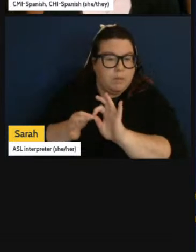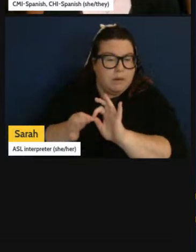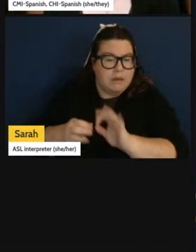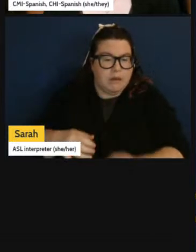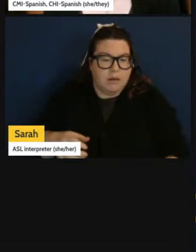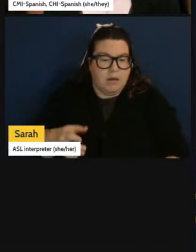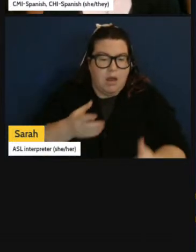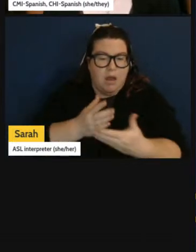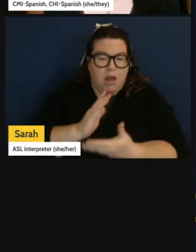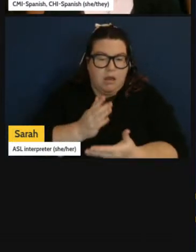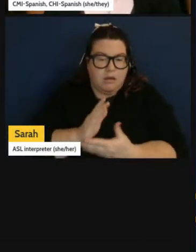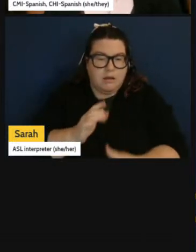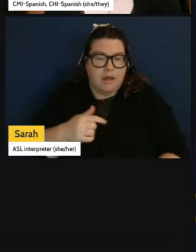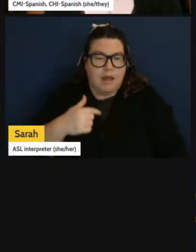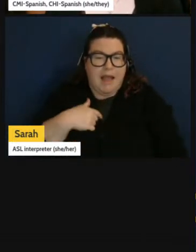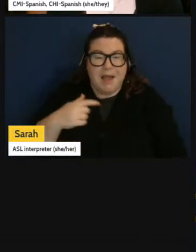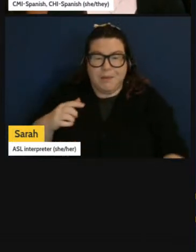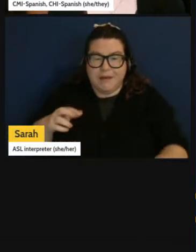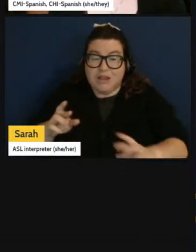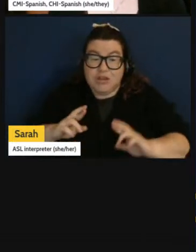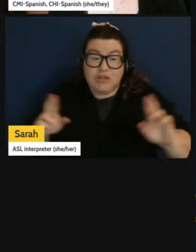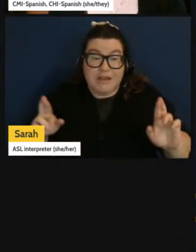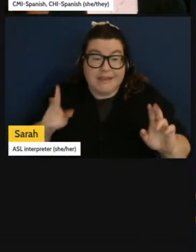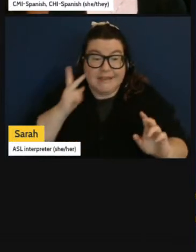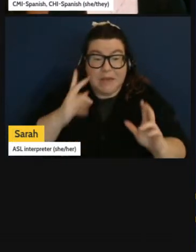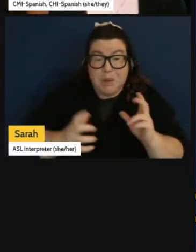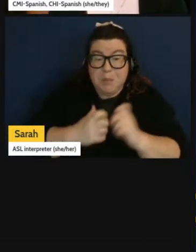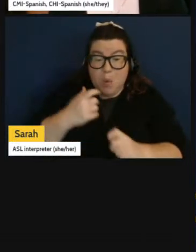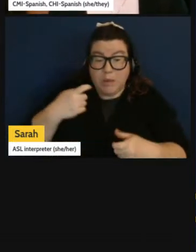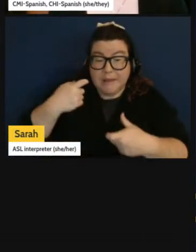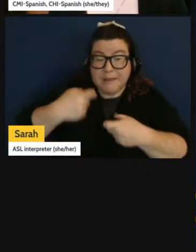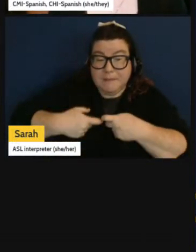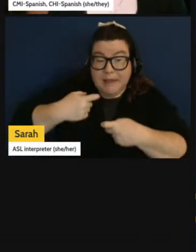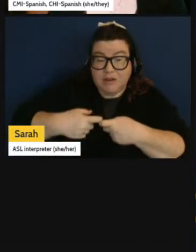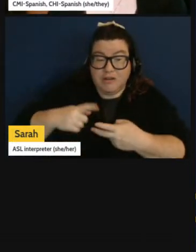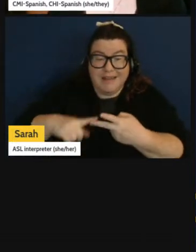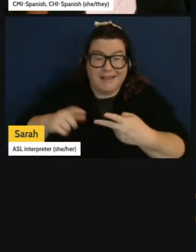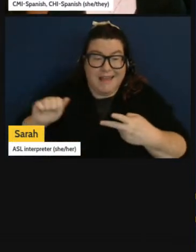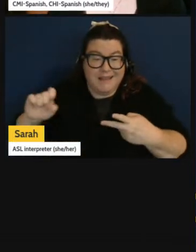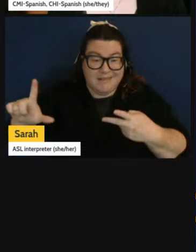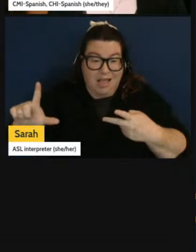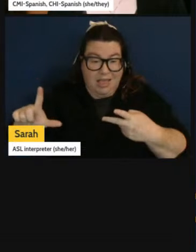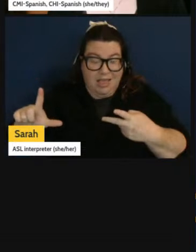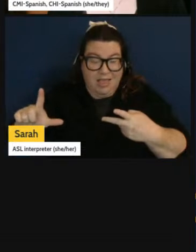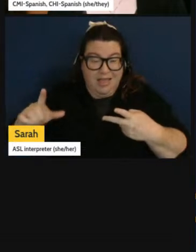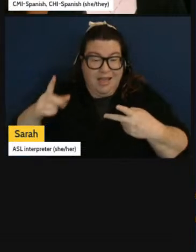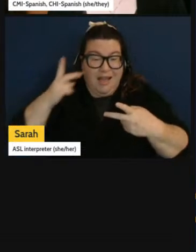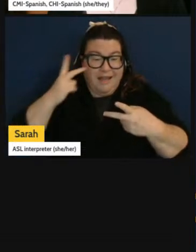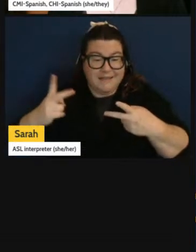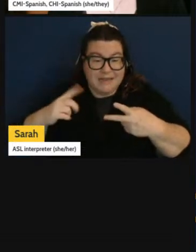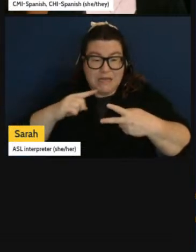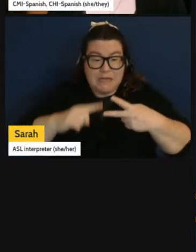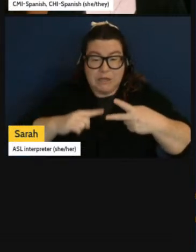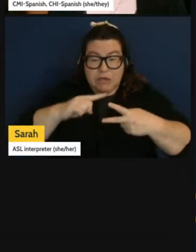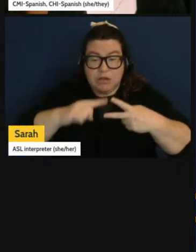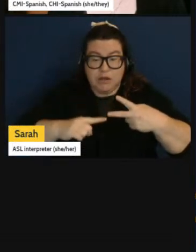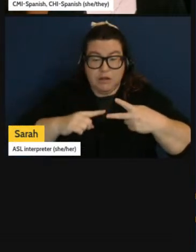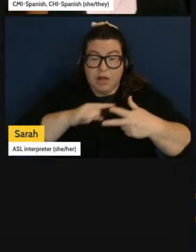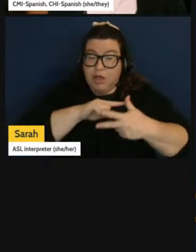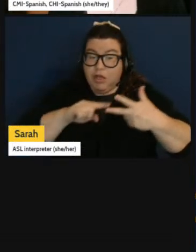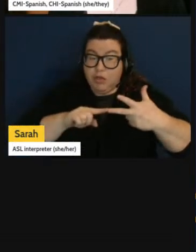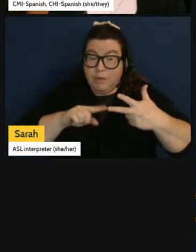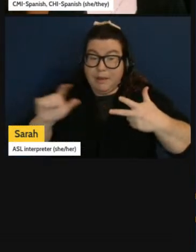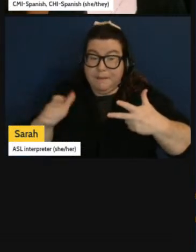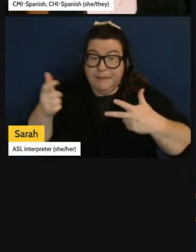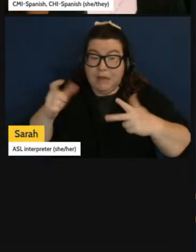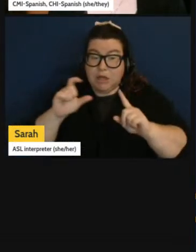Okay, I was anticipating on seeing mostly Spanish and ASL. So I see the 3 biggest words